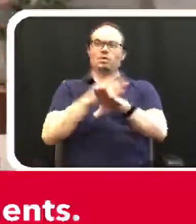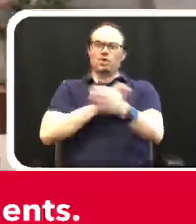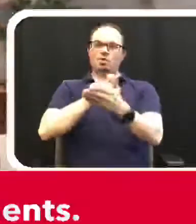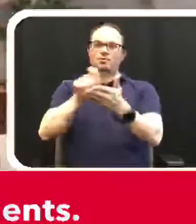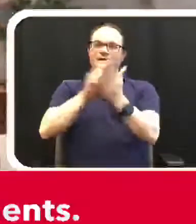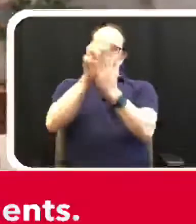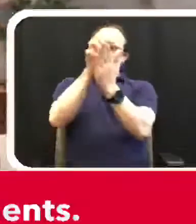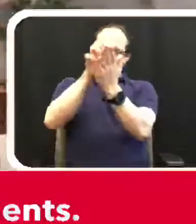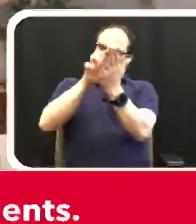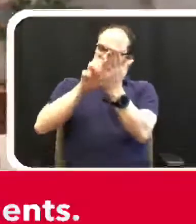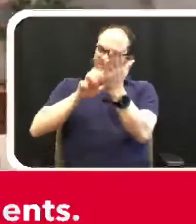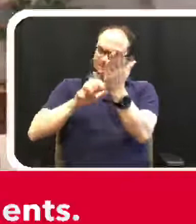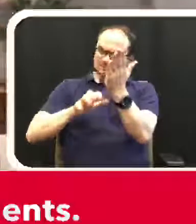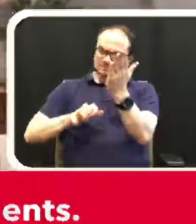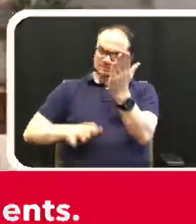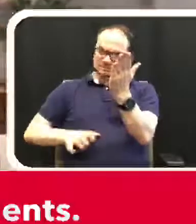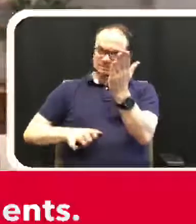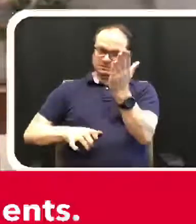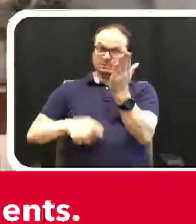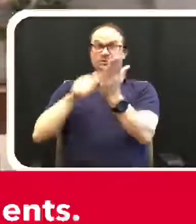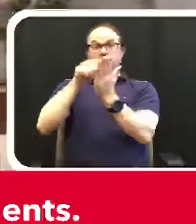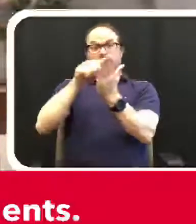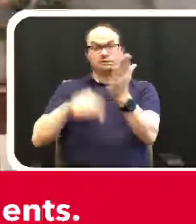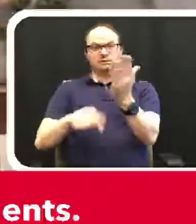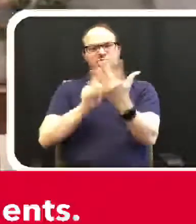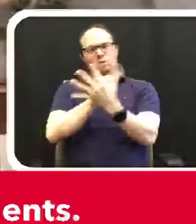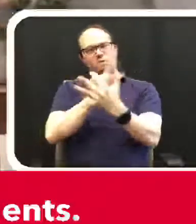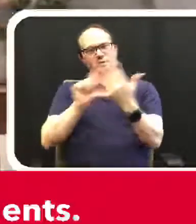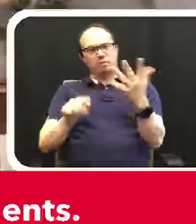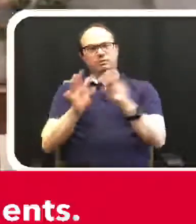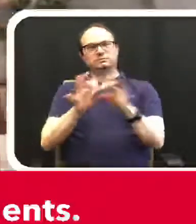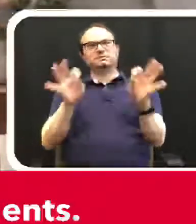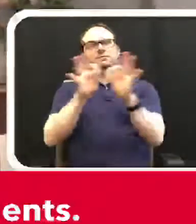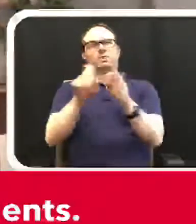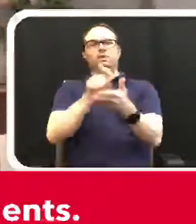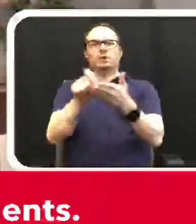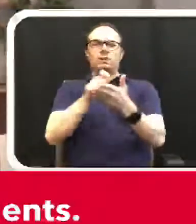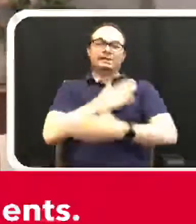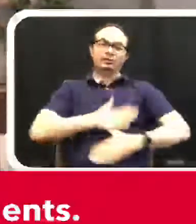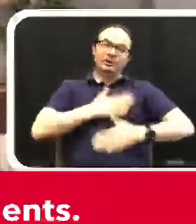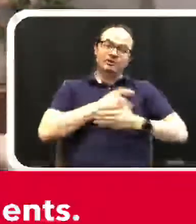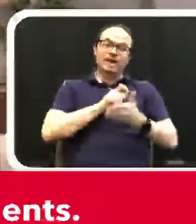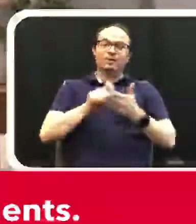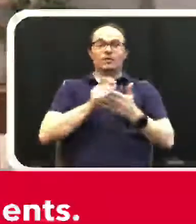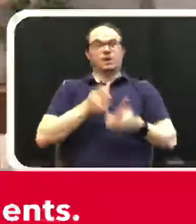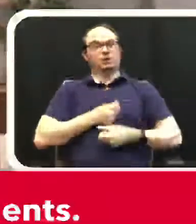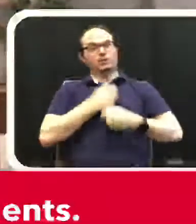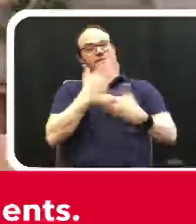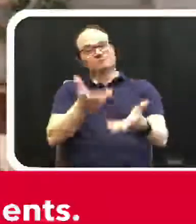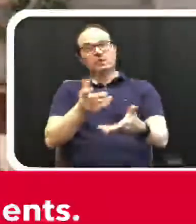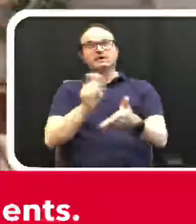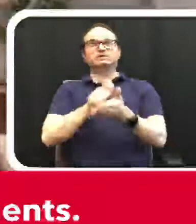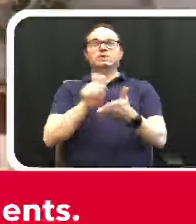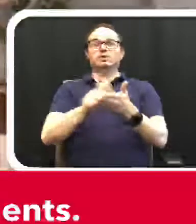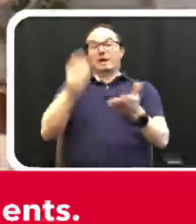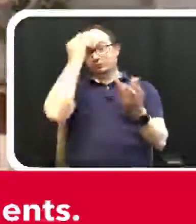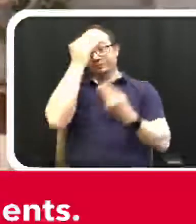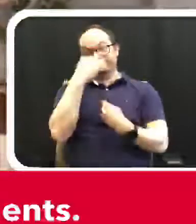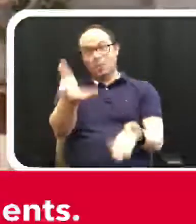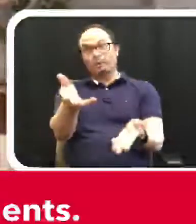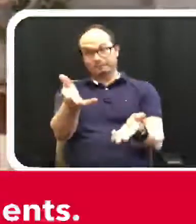So all of those things are important. We write to entertain, we write to express ourselves, we write to